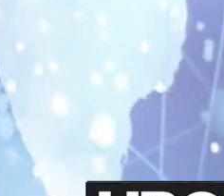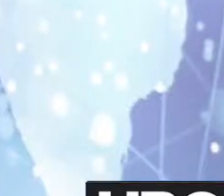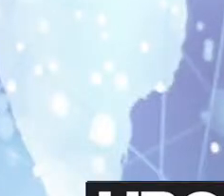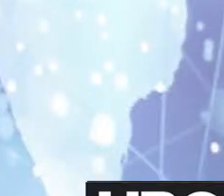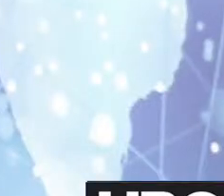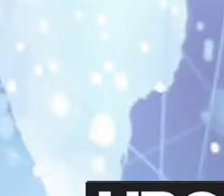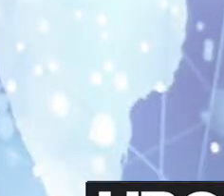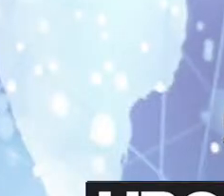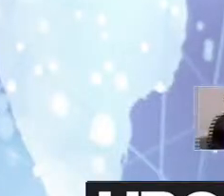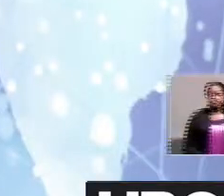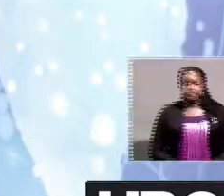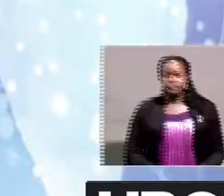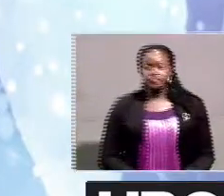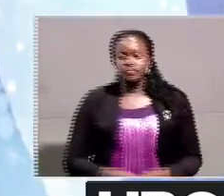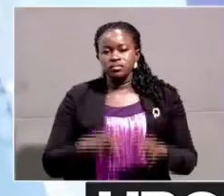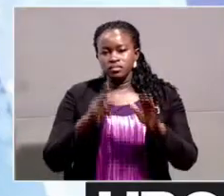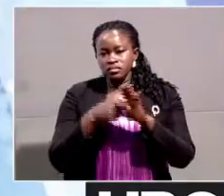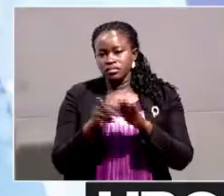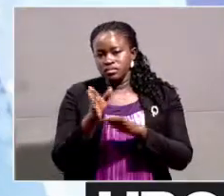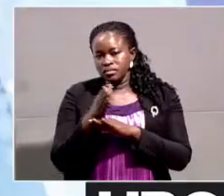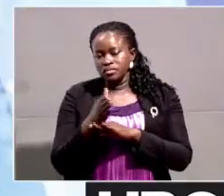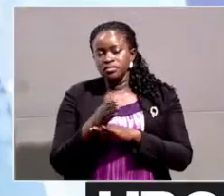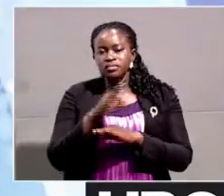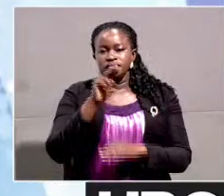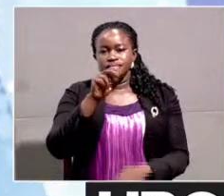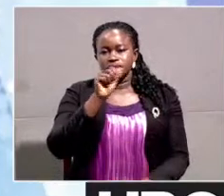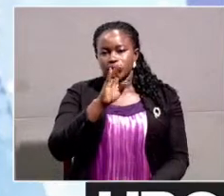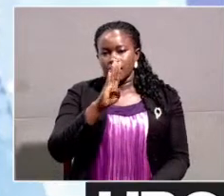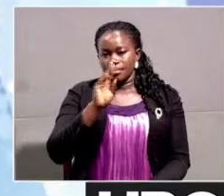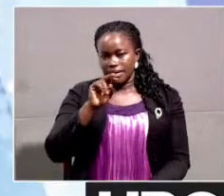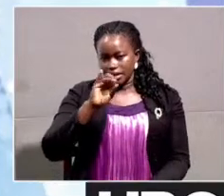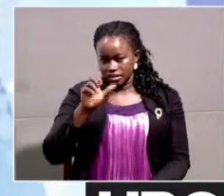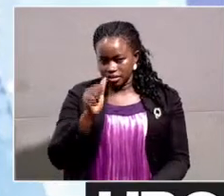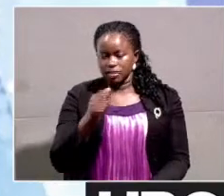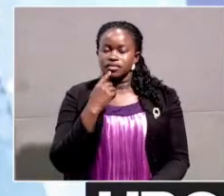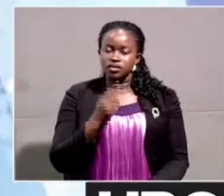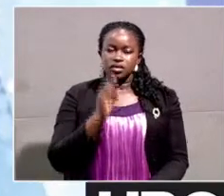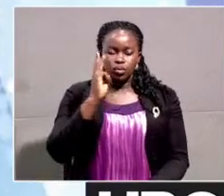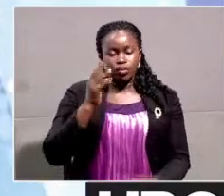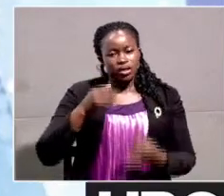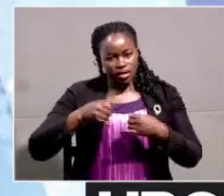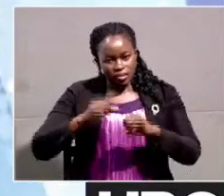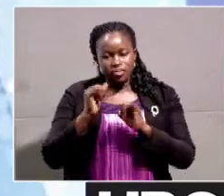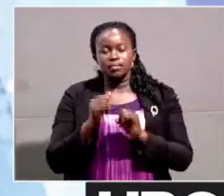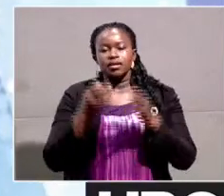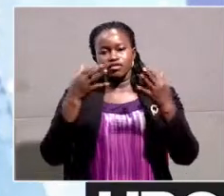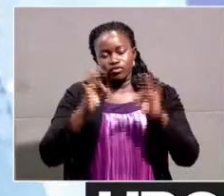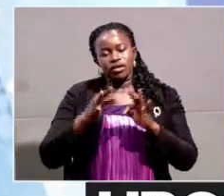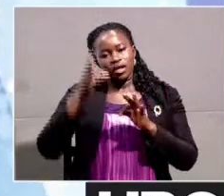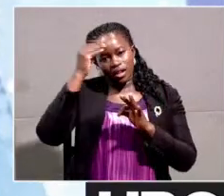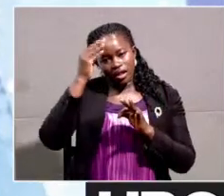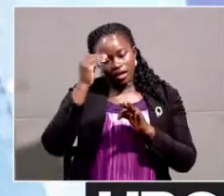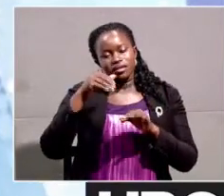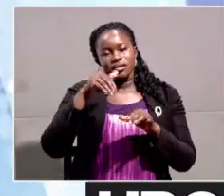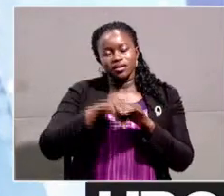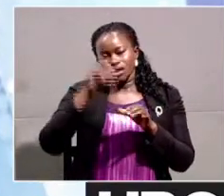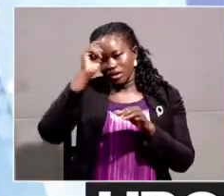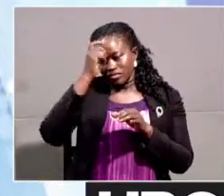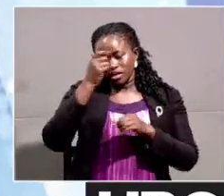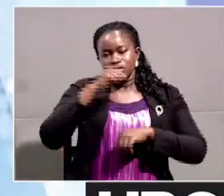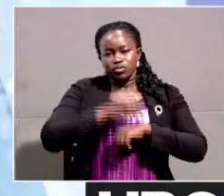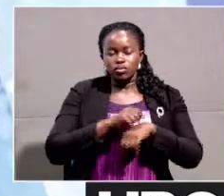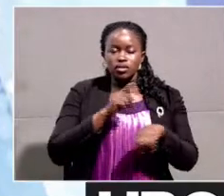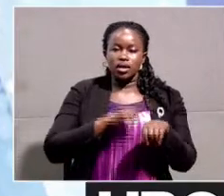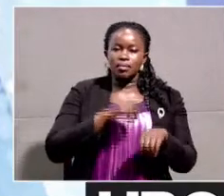Prime Minister Robin Nabanja has threatened to enforce free education in government-aided schools when the Parish Development Model